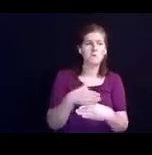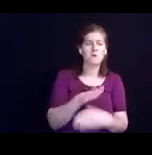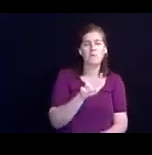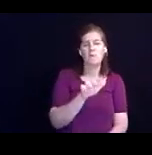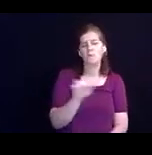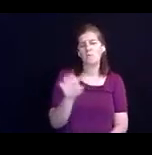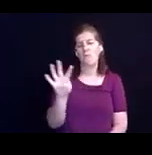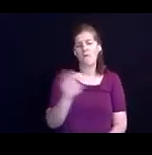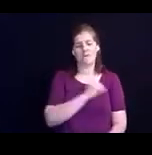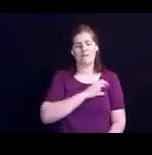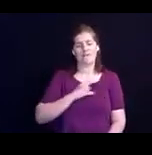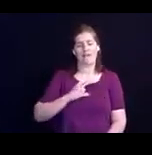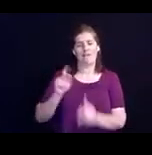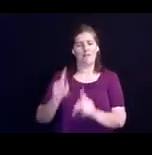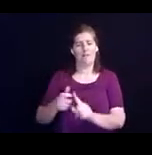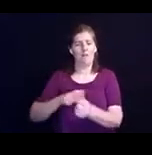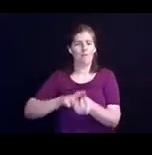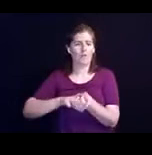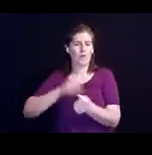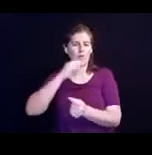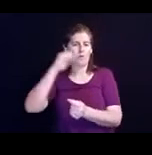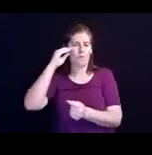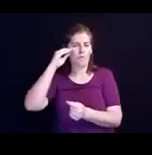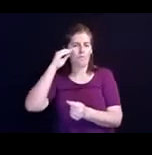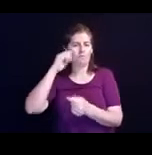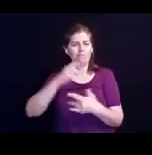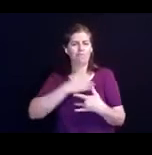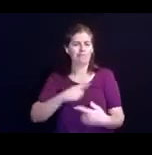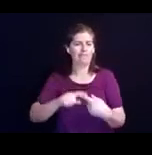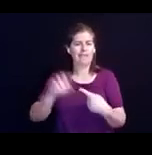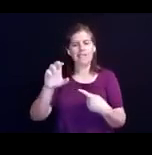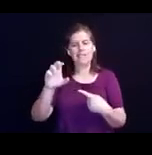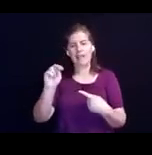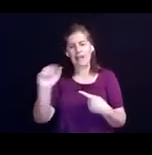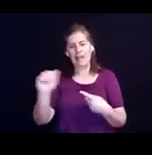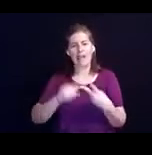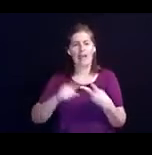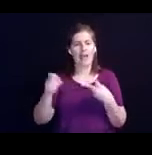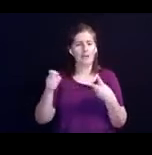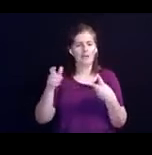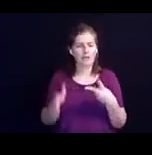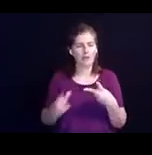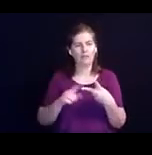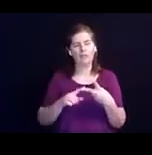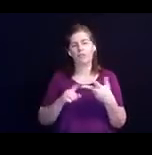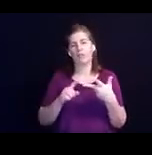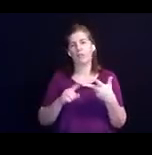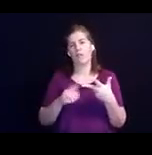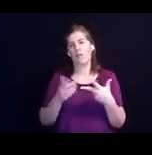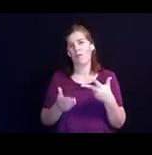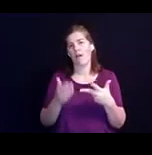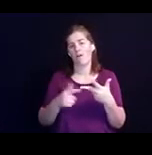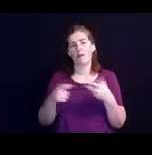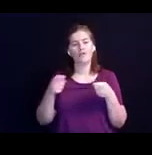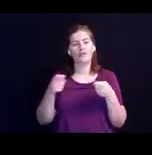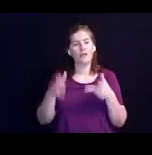staff persons from the nursing home, typically a CNA, an administrator, perhaps the director of